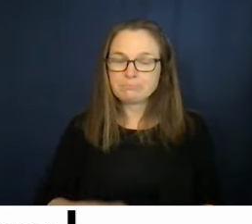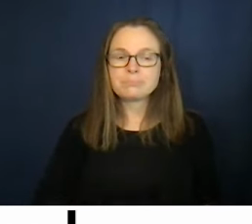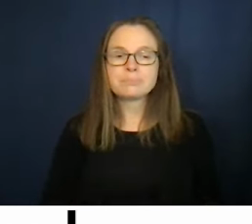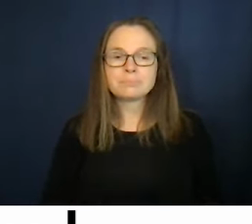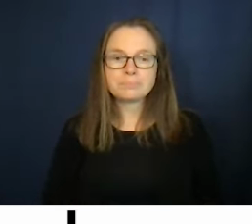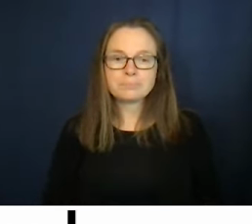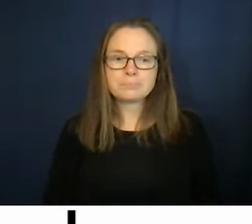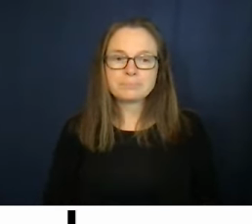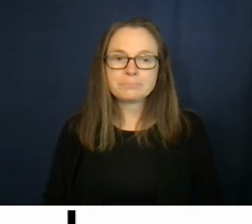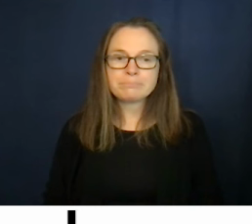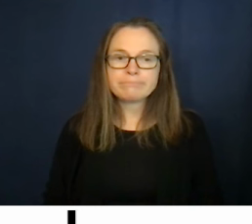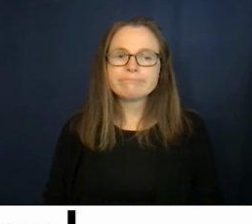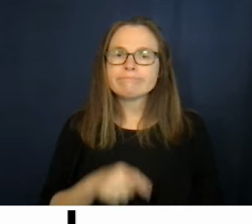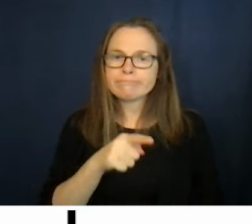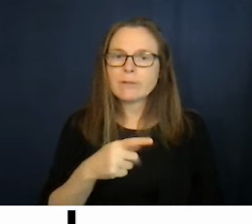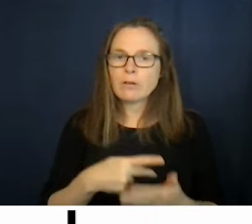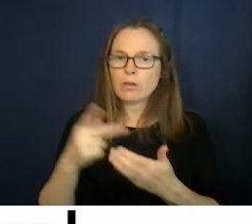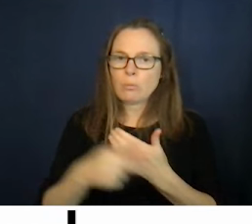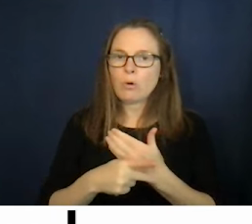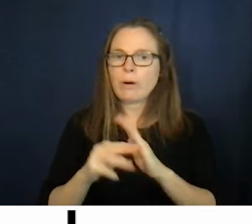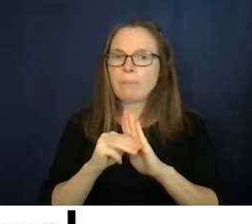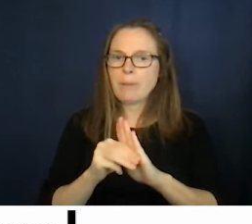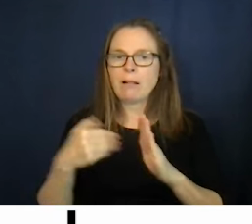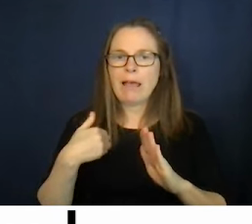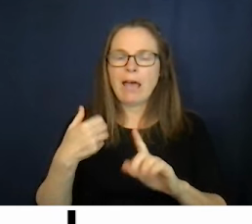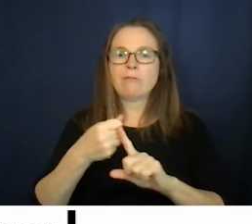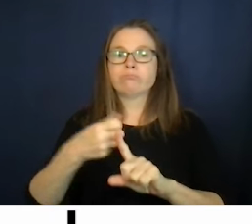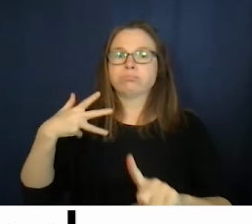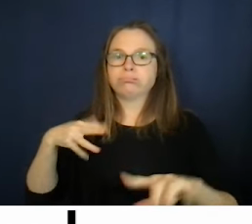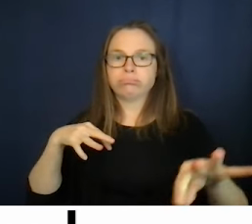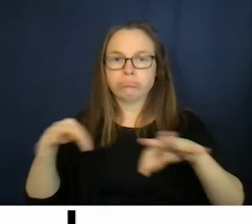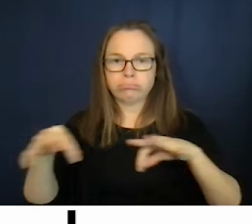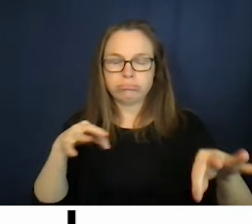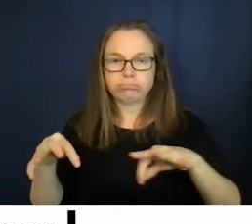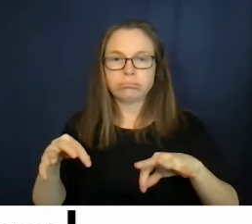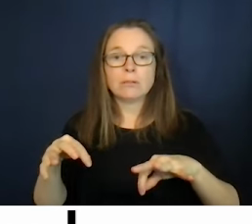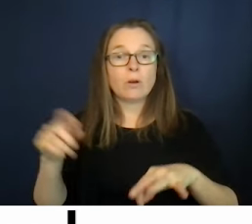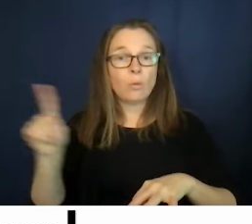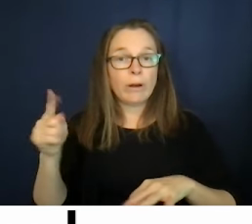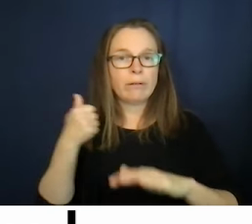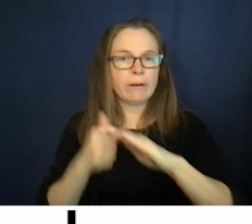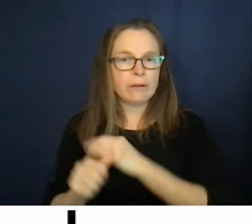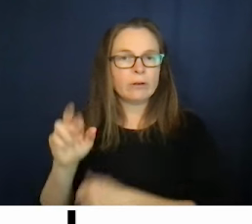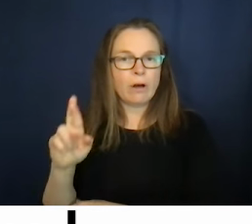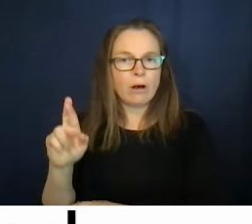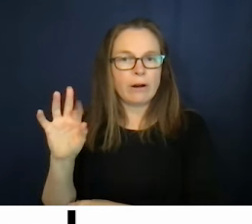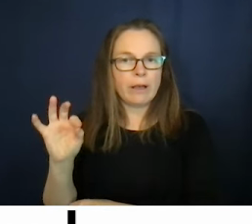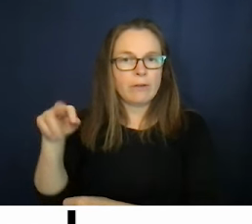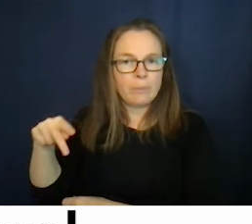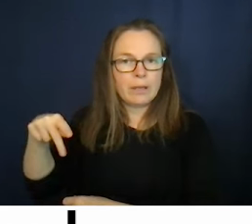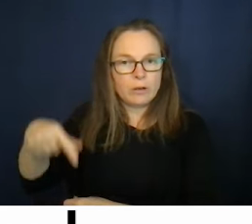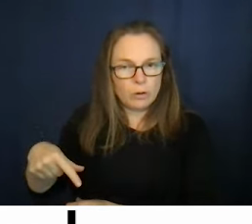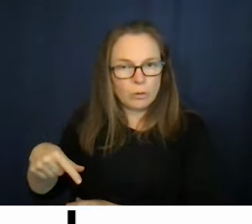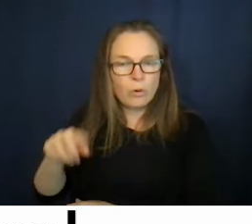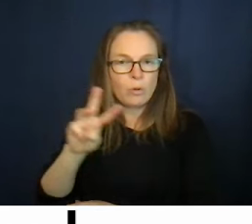are described in detail in our program model, which can be found as part of the RFPQ as well as on our